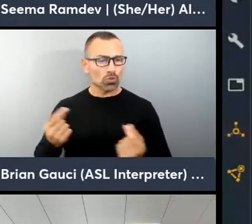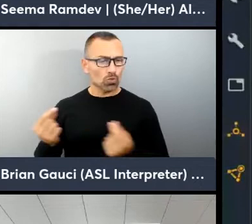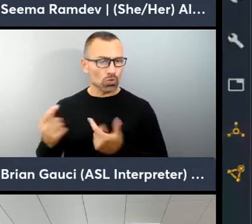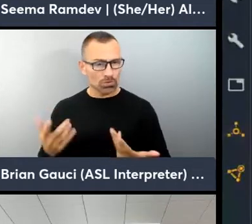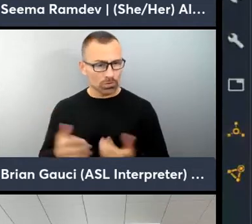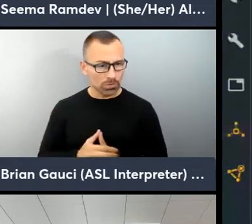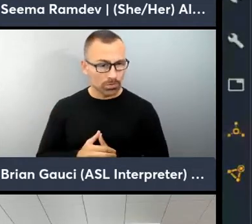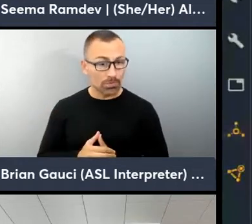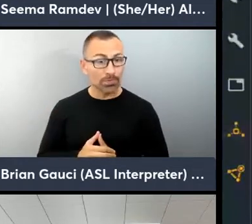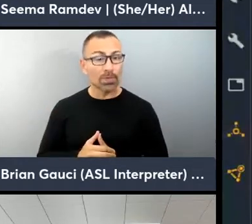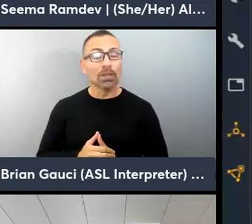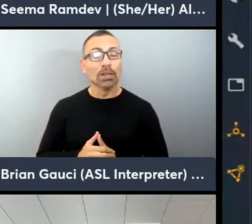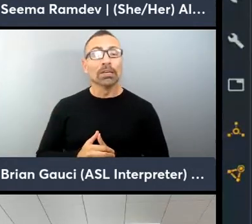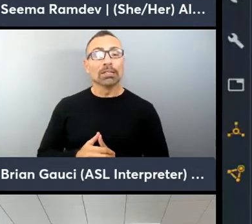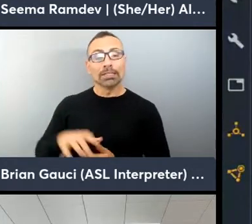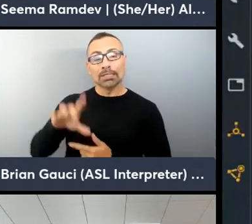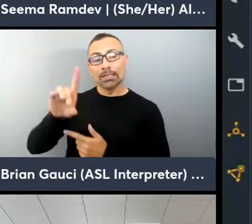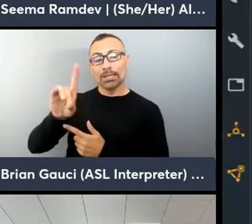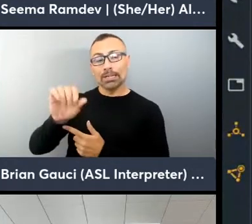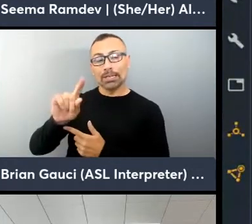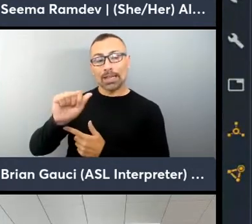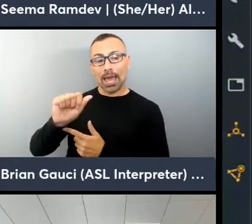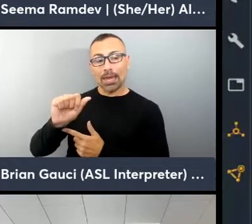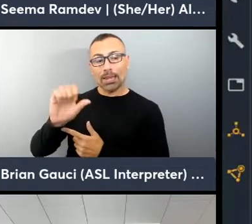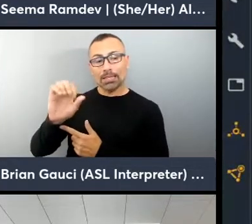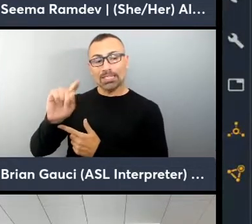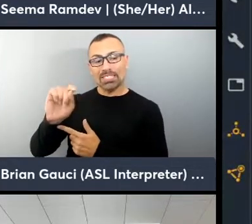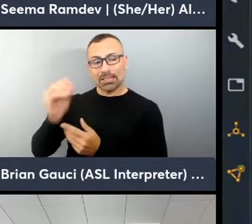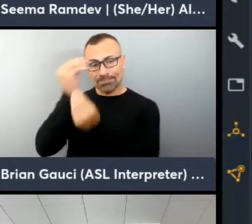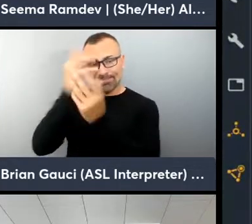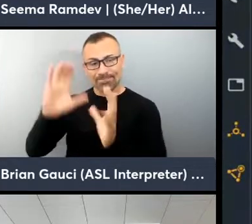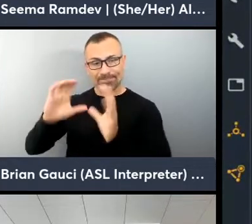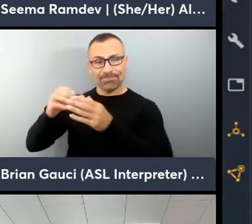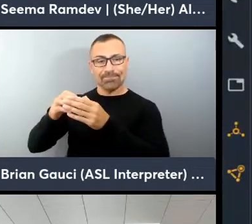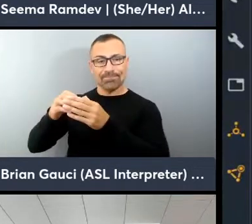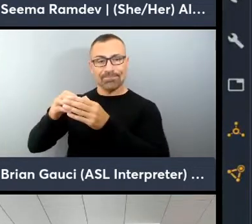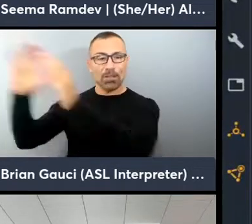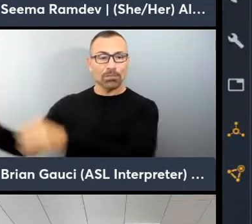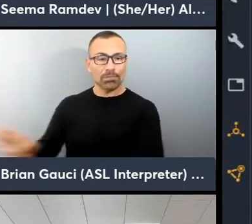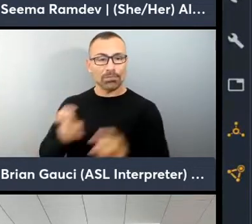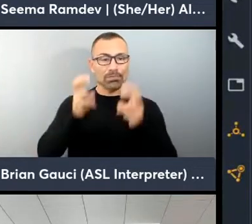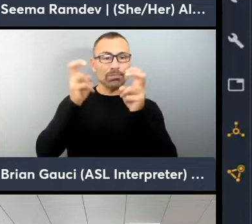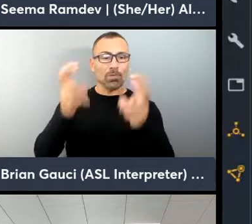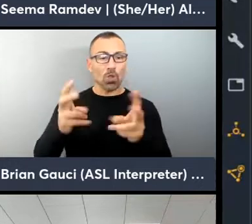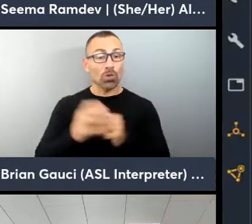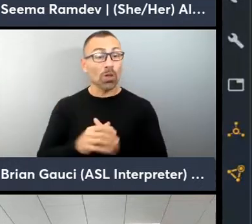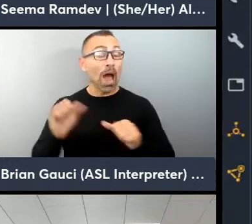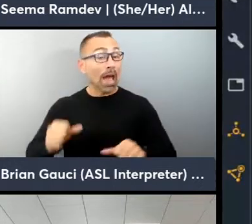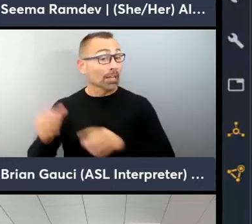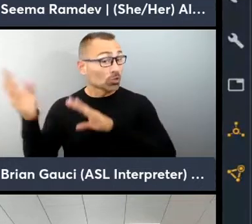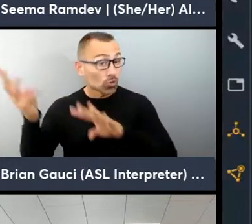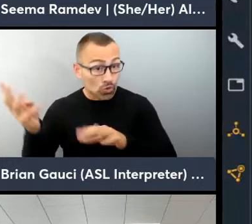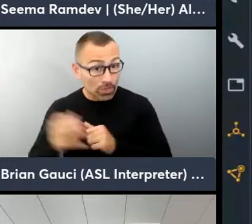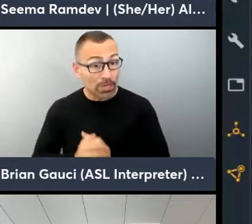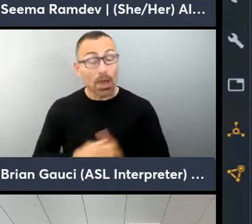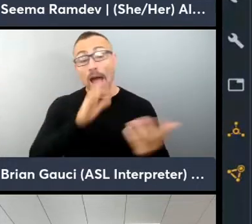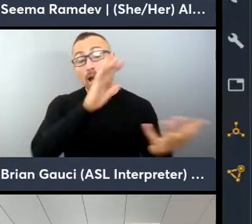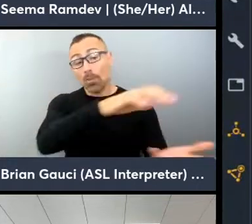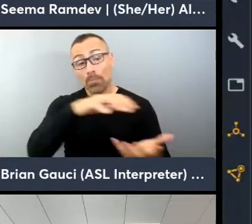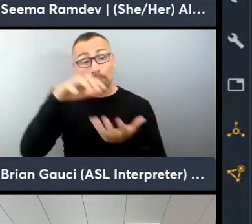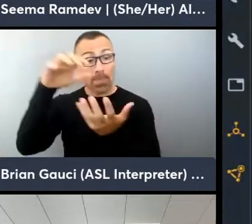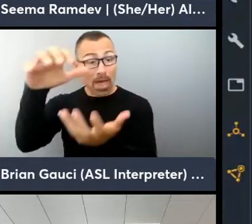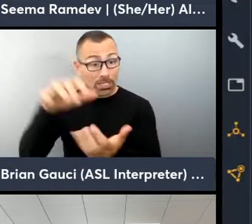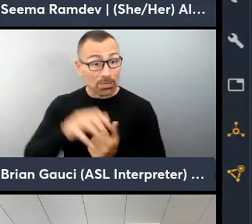load data sets, right? So I could stream these in, I could batch these in. I'm going to load them in this case,